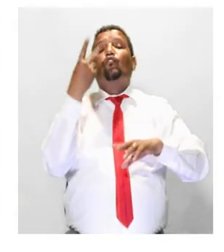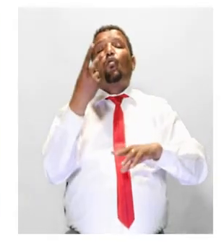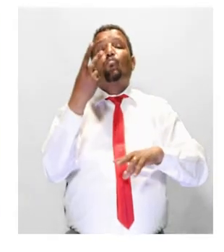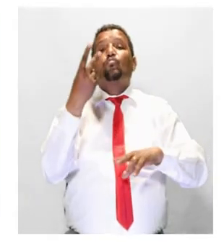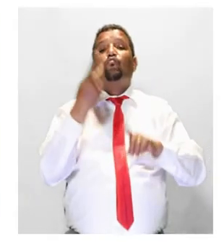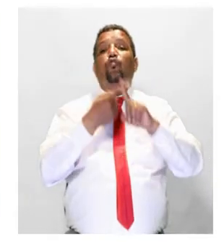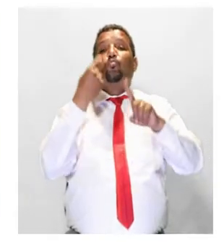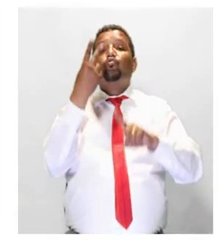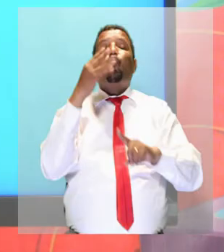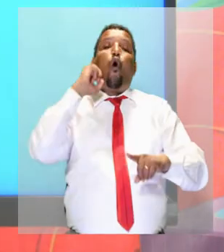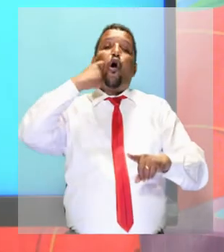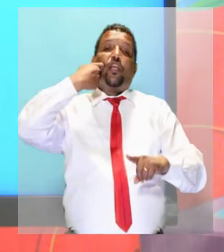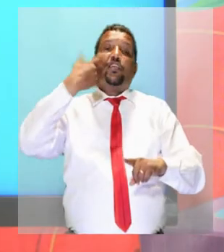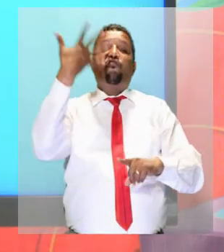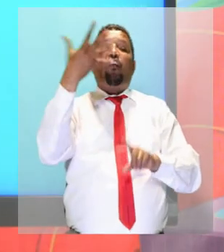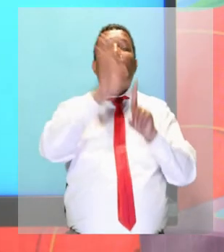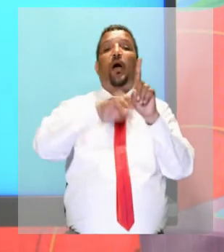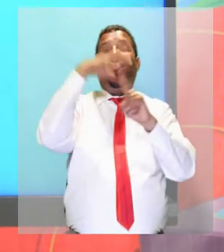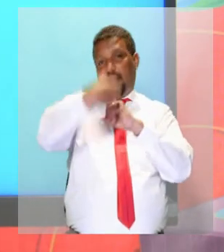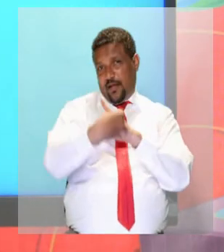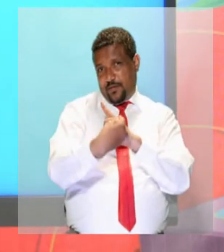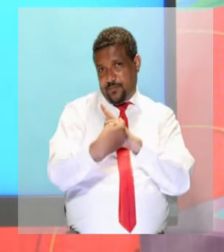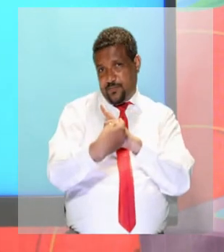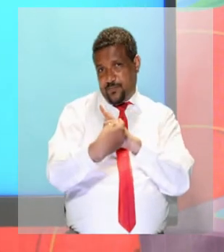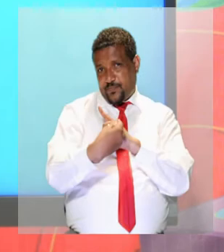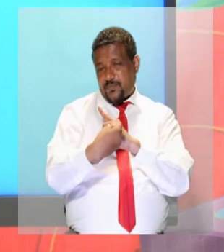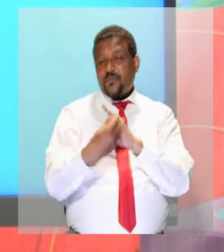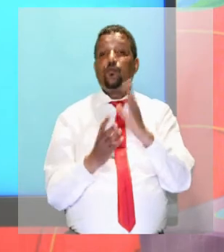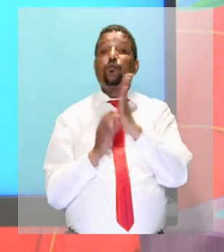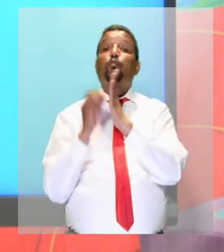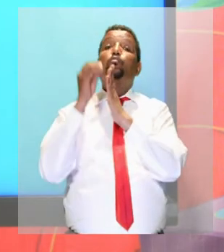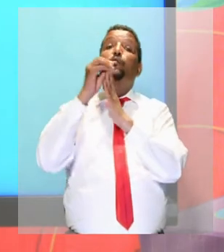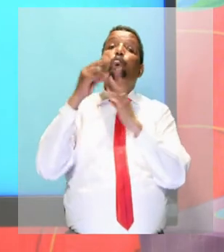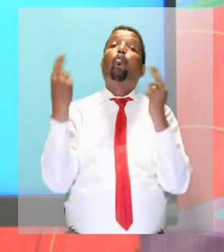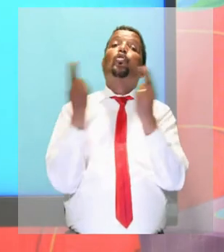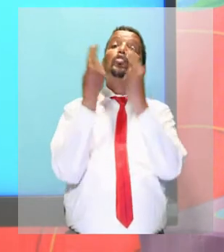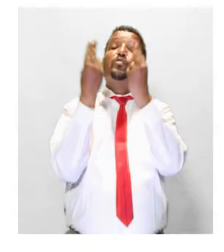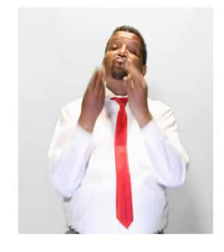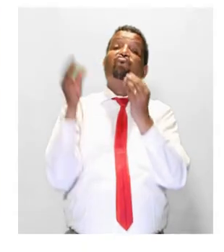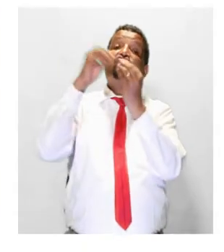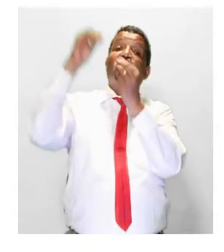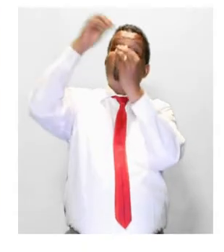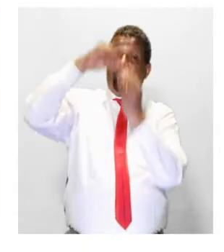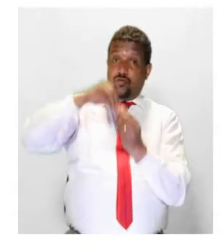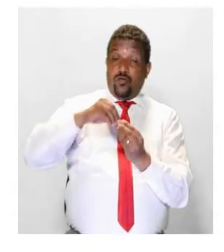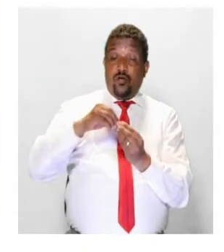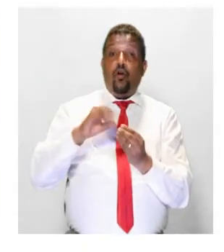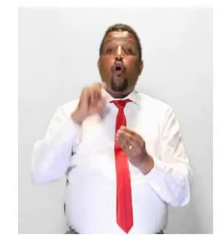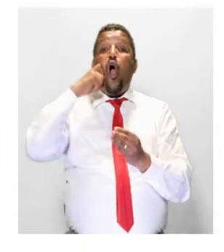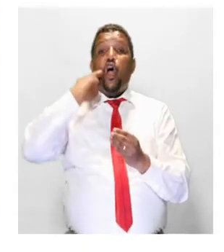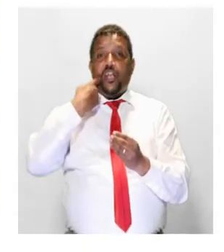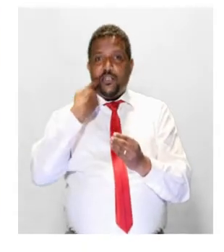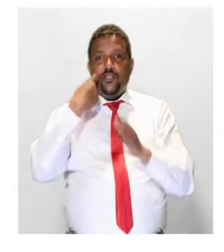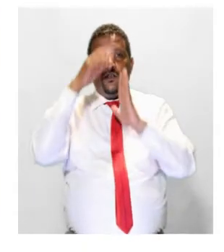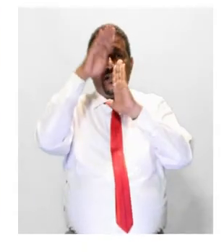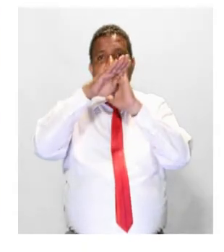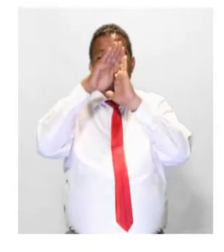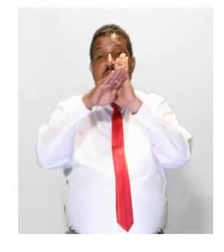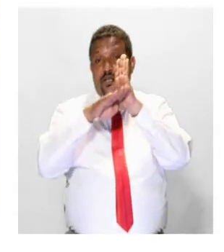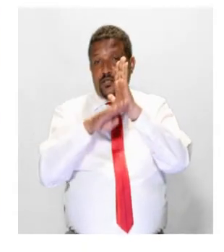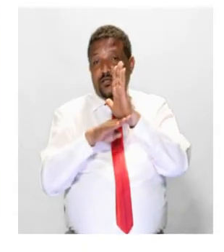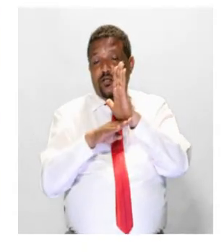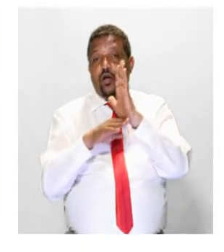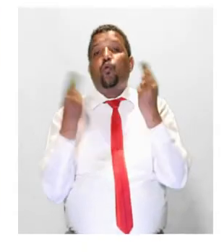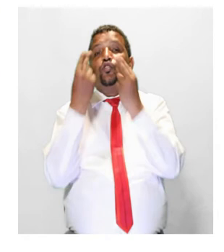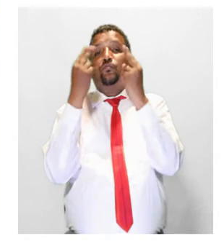and 5 banana. Because as we increased consumption of orange, we are declining consumption